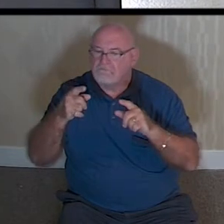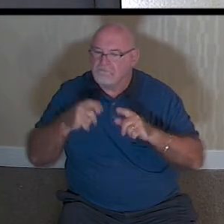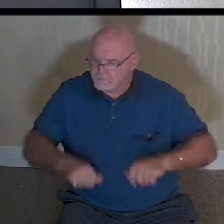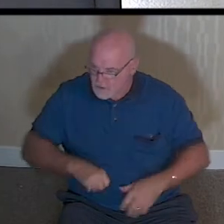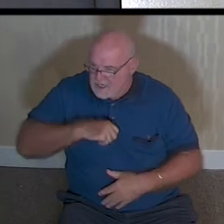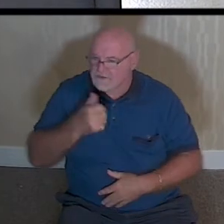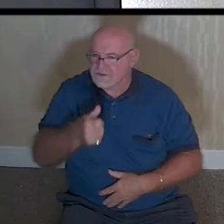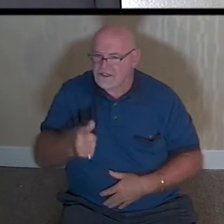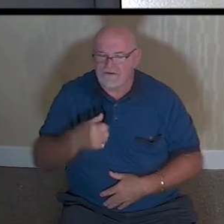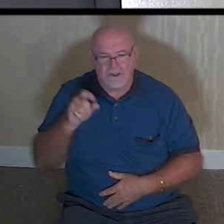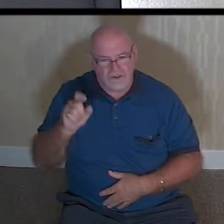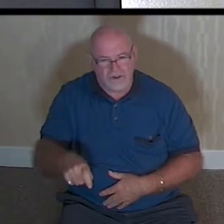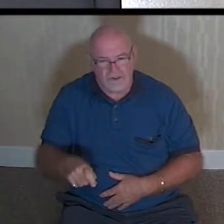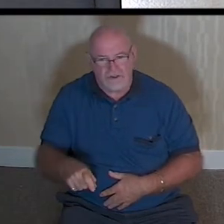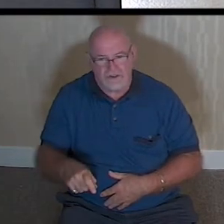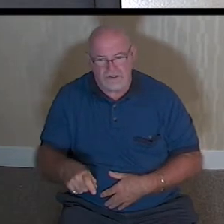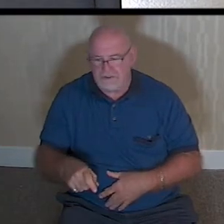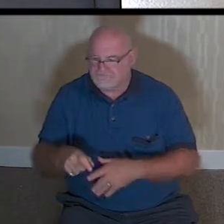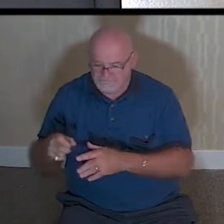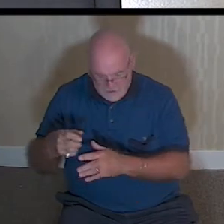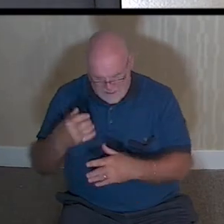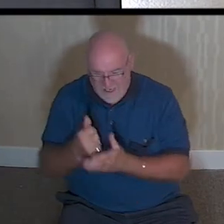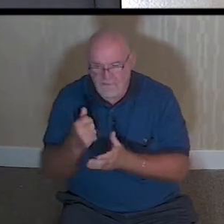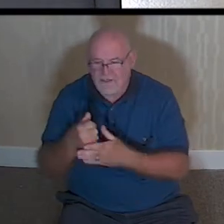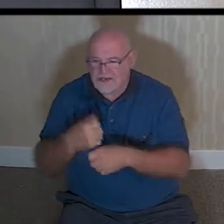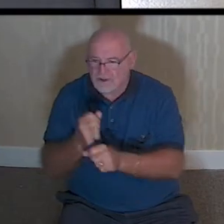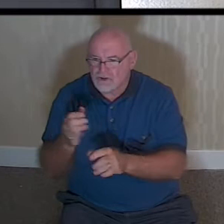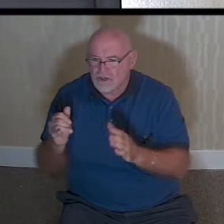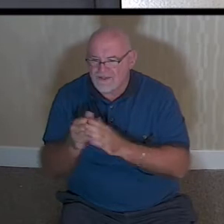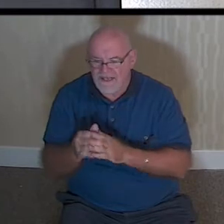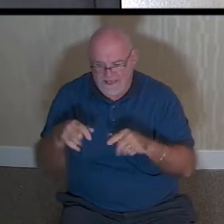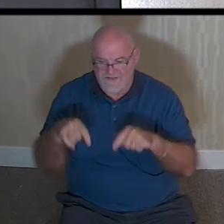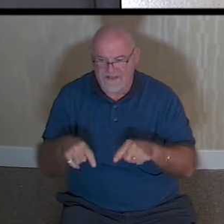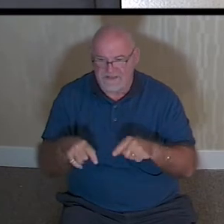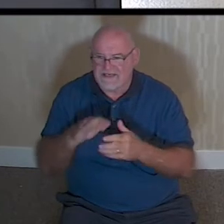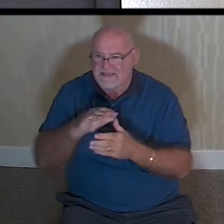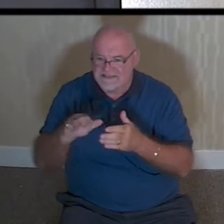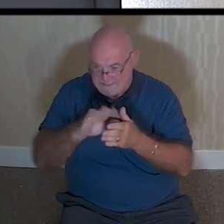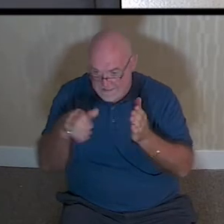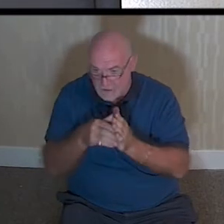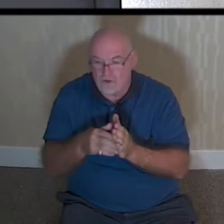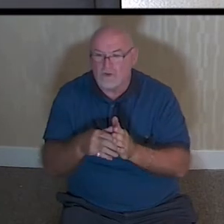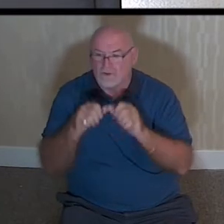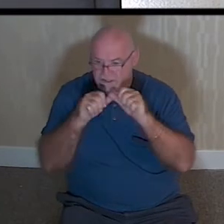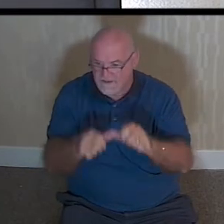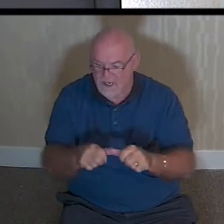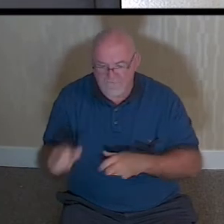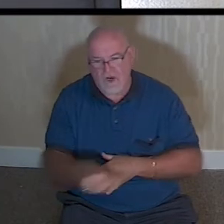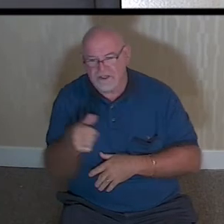you got the ship back to safety. She made sure that this center would survive for another